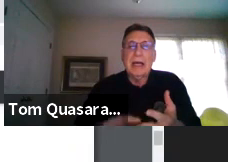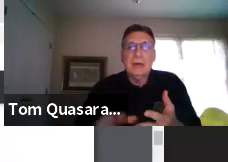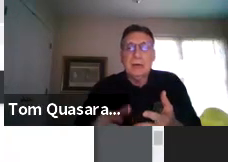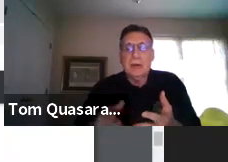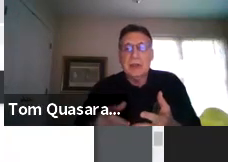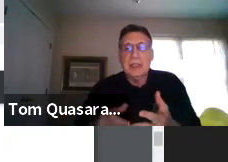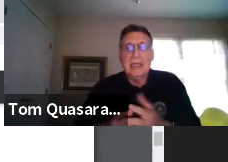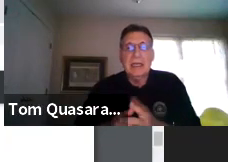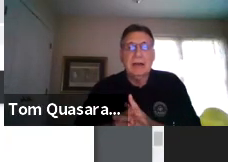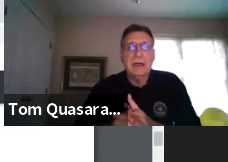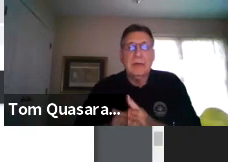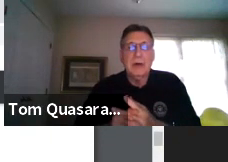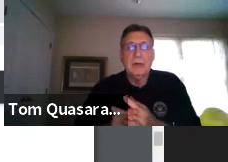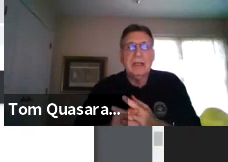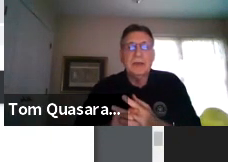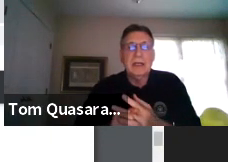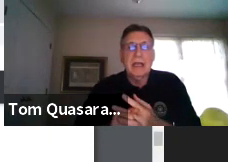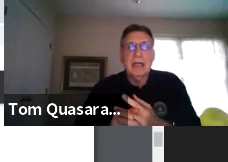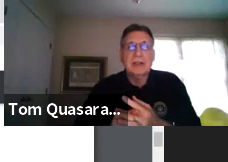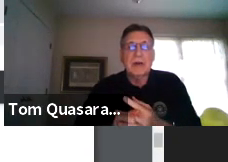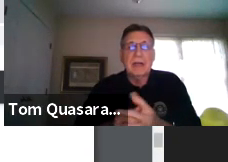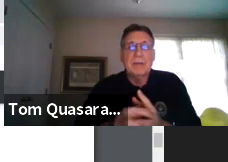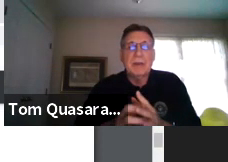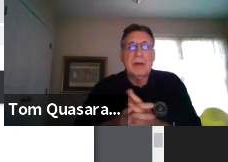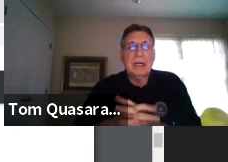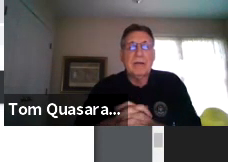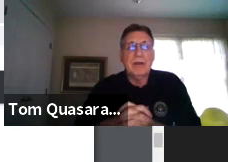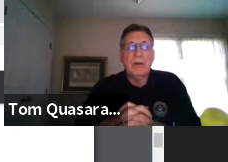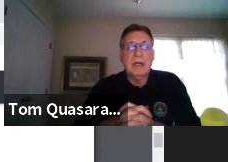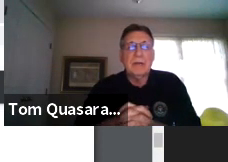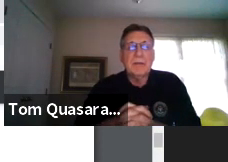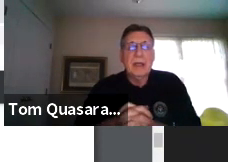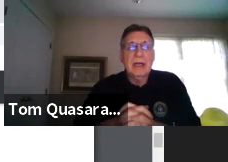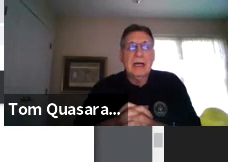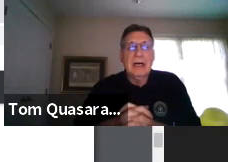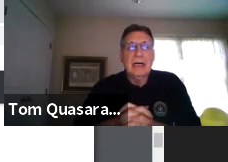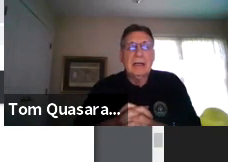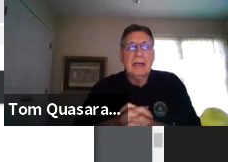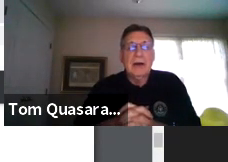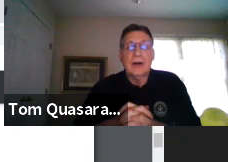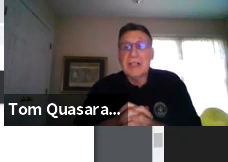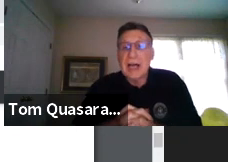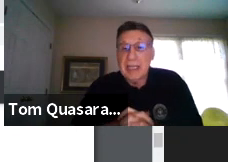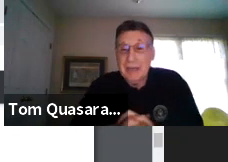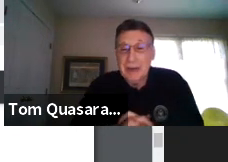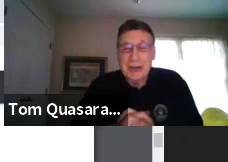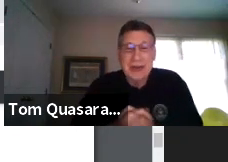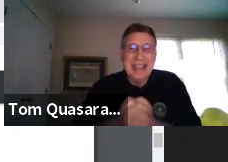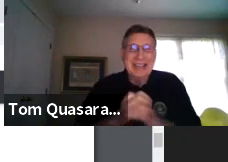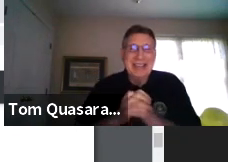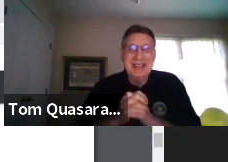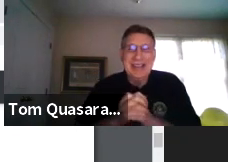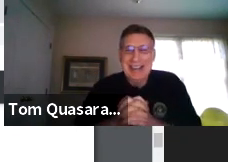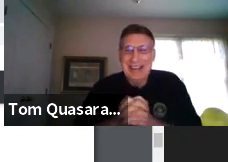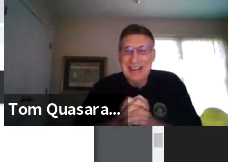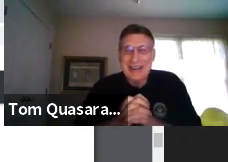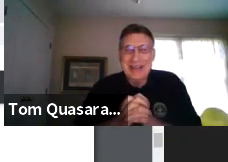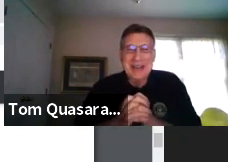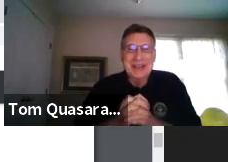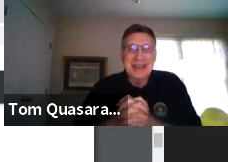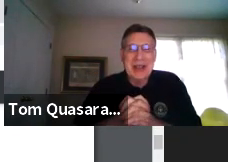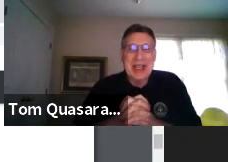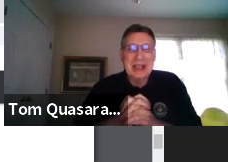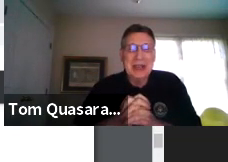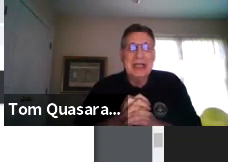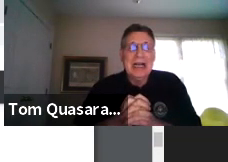that imply? We're going to see here in a moment as we scroll up there, Mike, if you will, or Sally, if you're doing it. Who